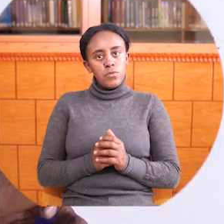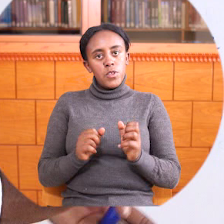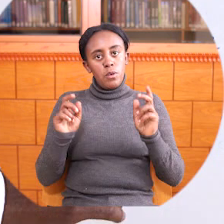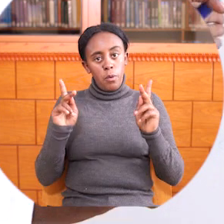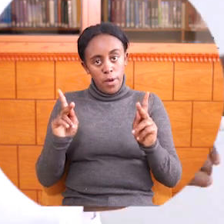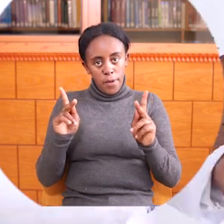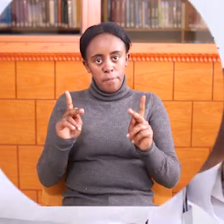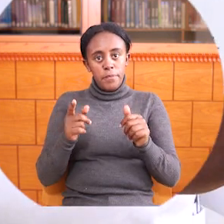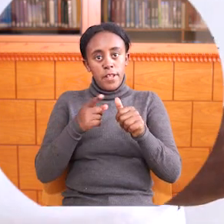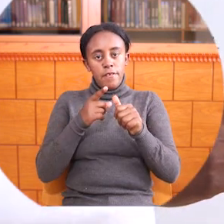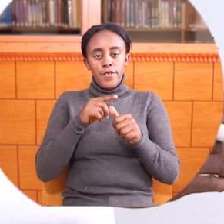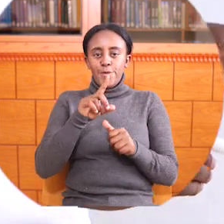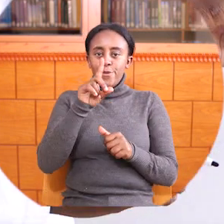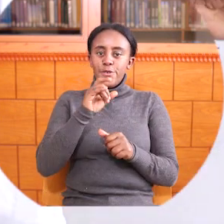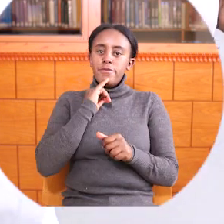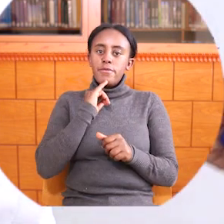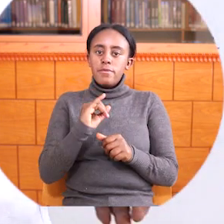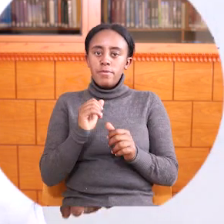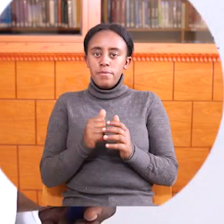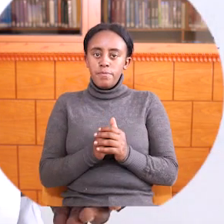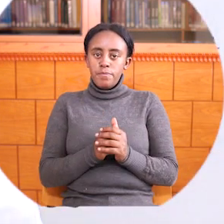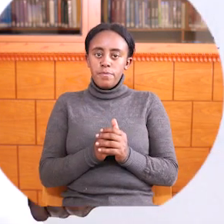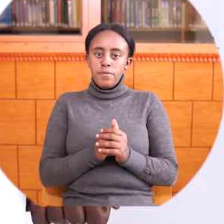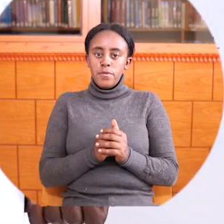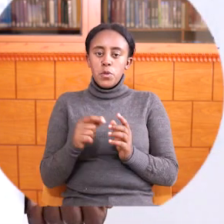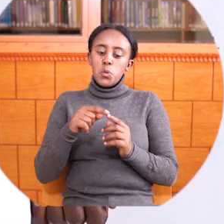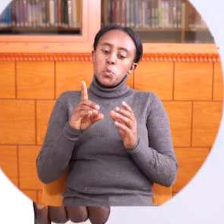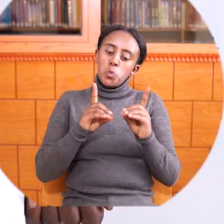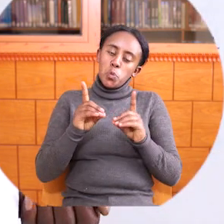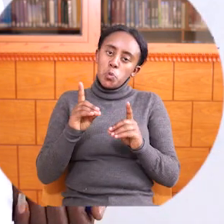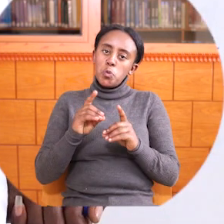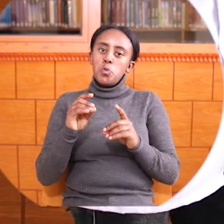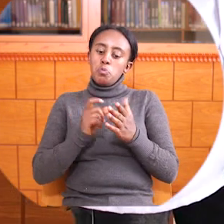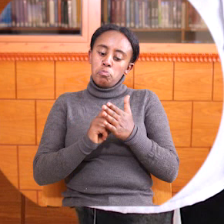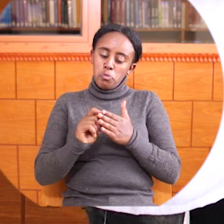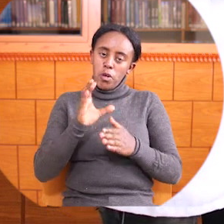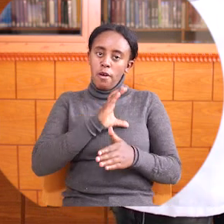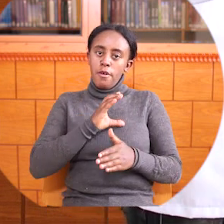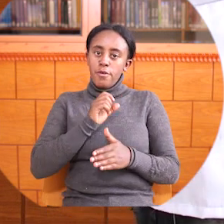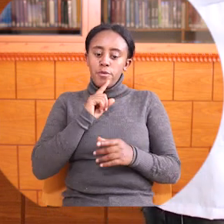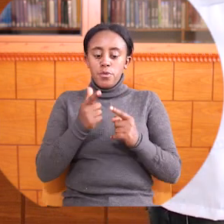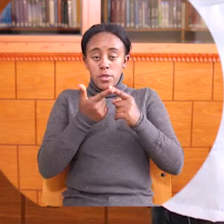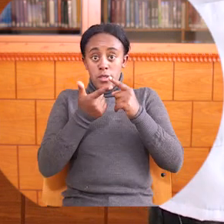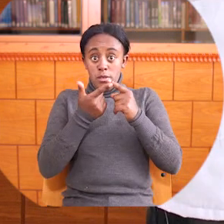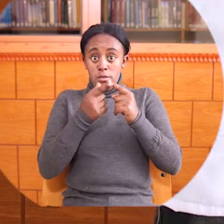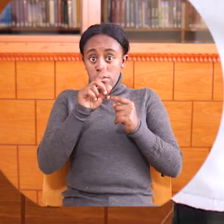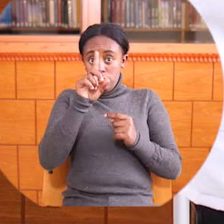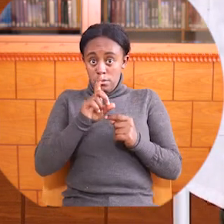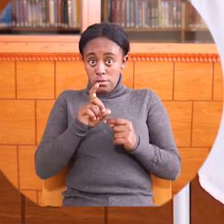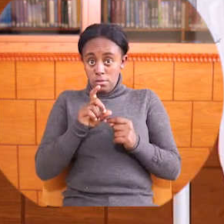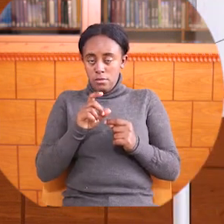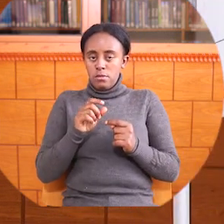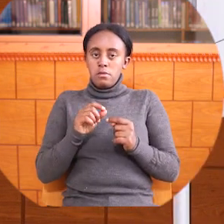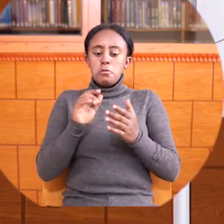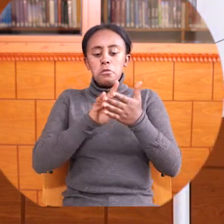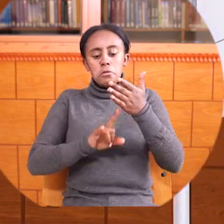Okay, the first question is command you to write the characteristic of plants. The second one is list general characteristic